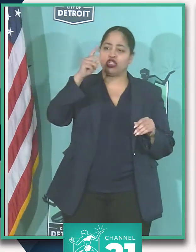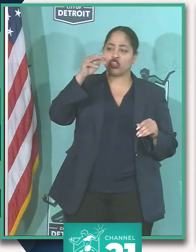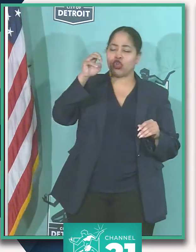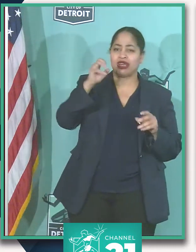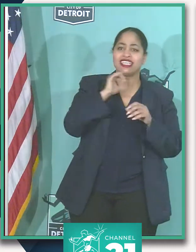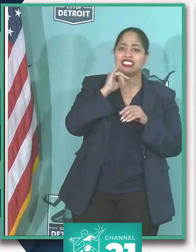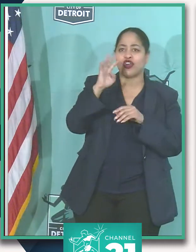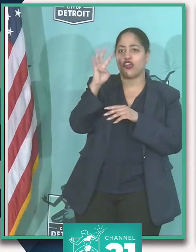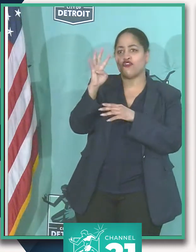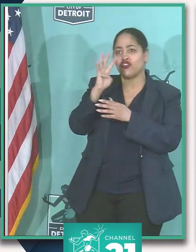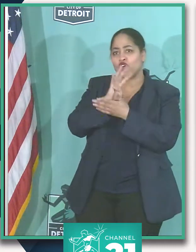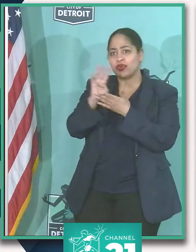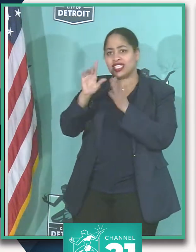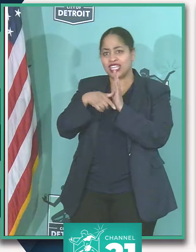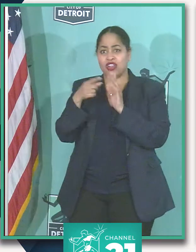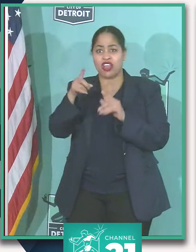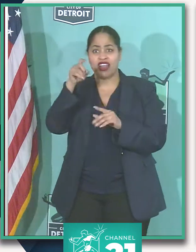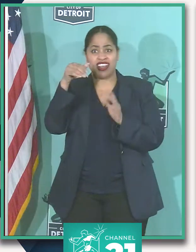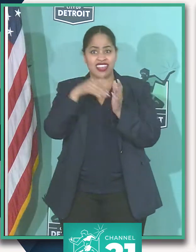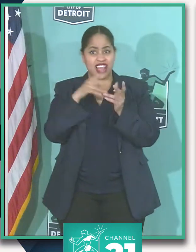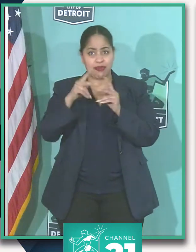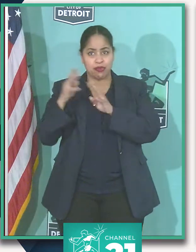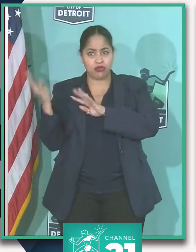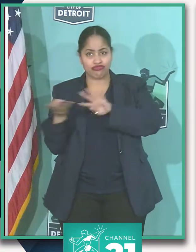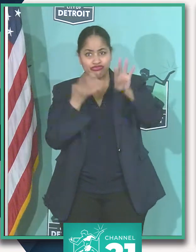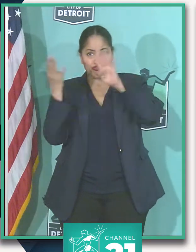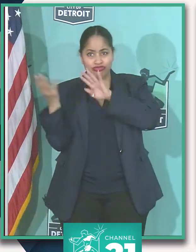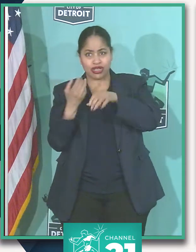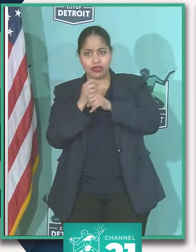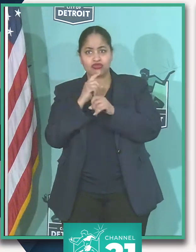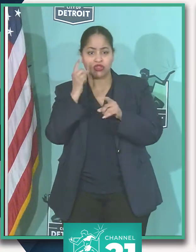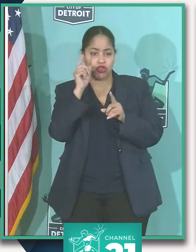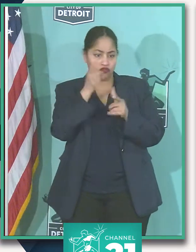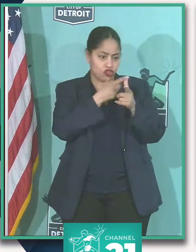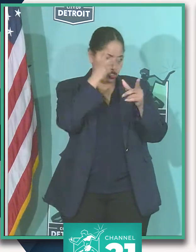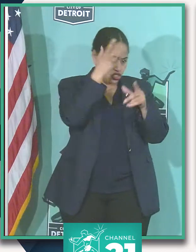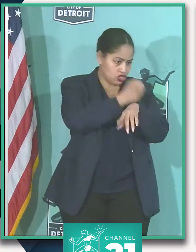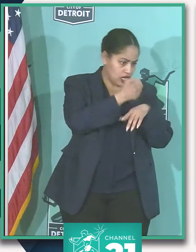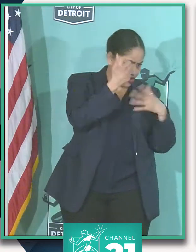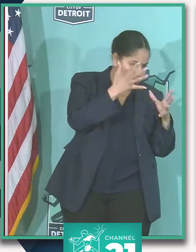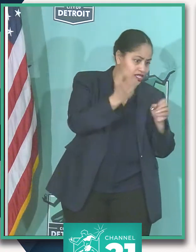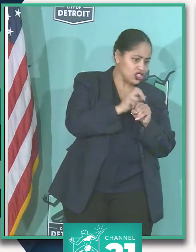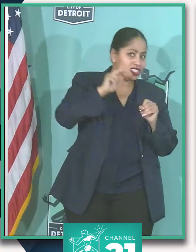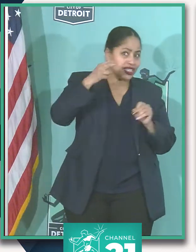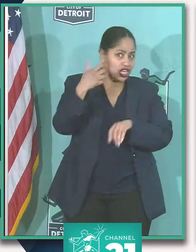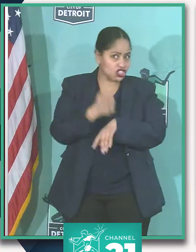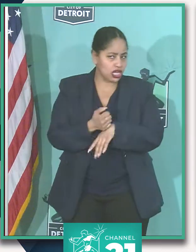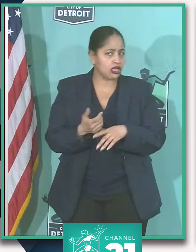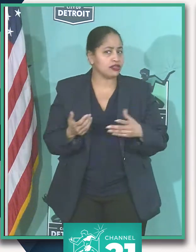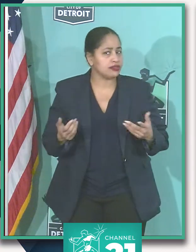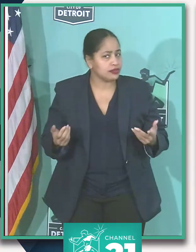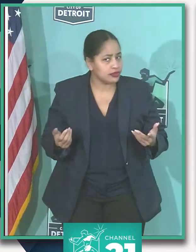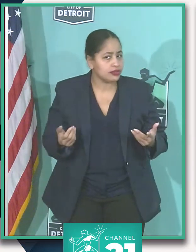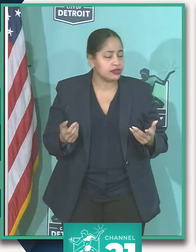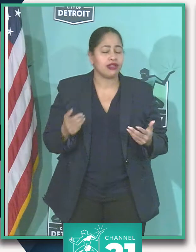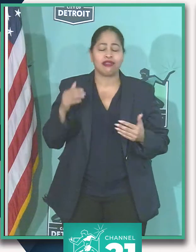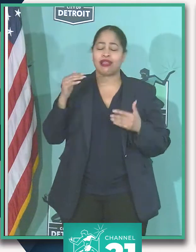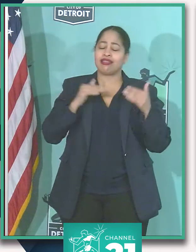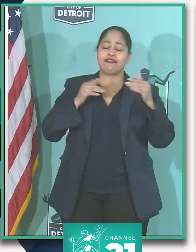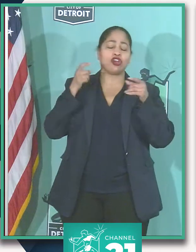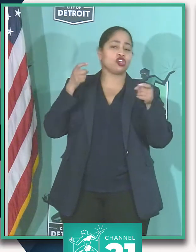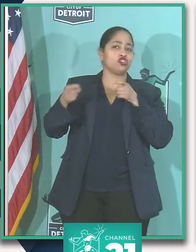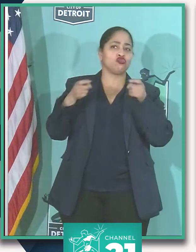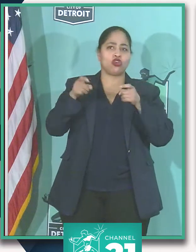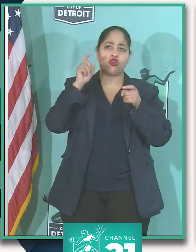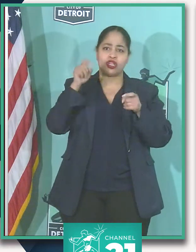running 100,000 people through and making sure that the person who got the first Pfizer shot gets the second Pfizer shot, the level of controls